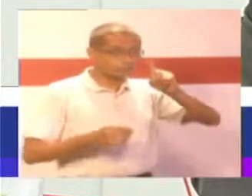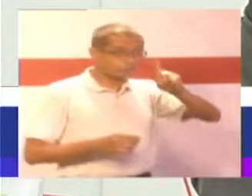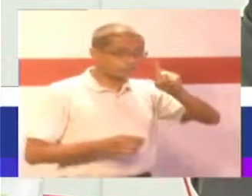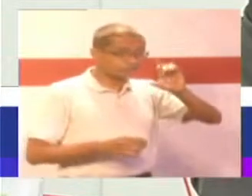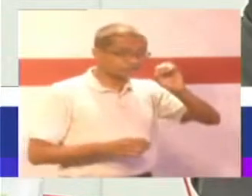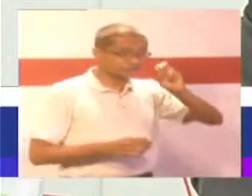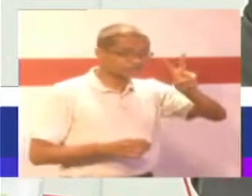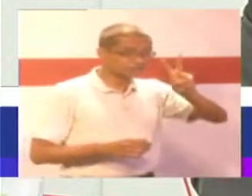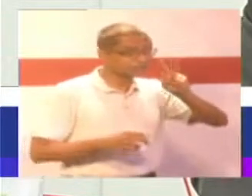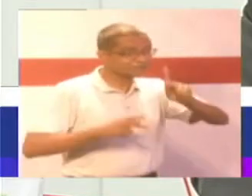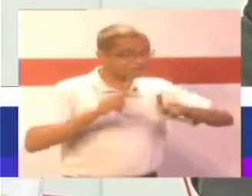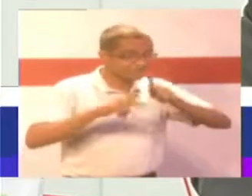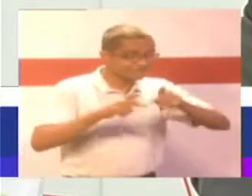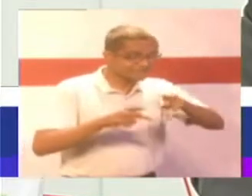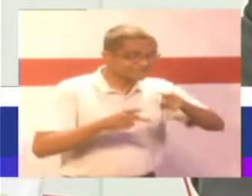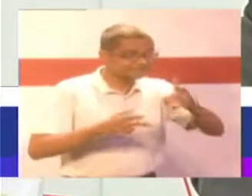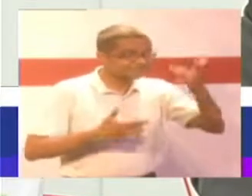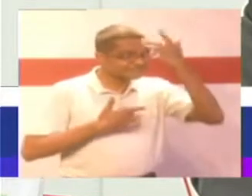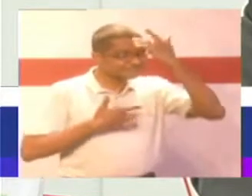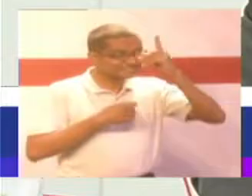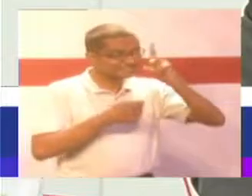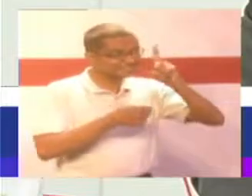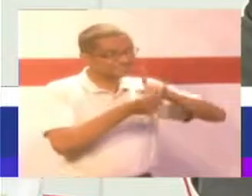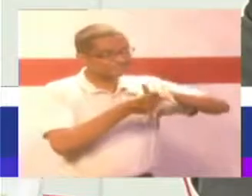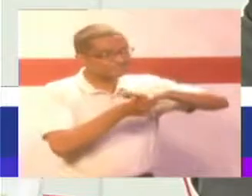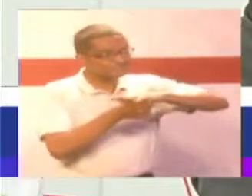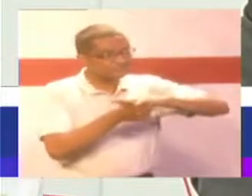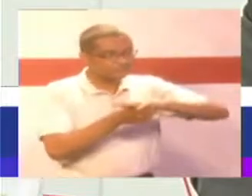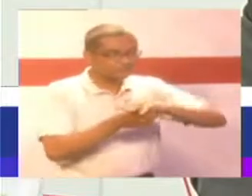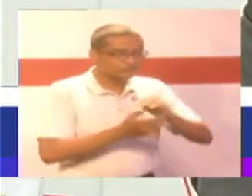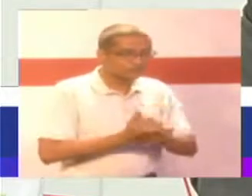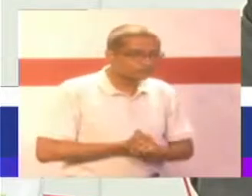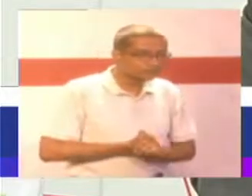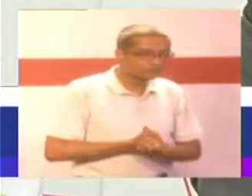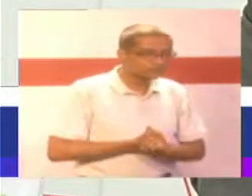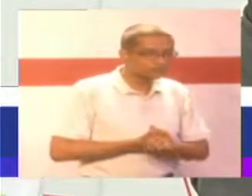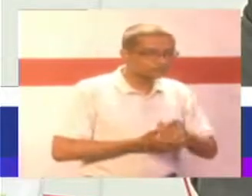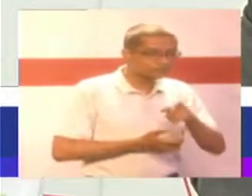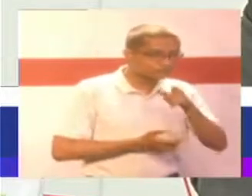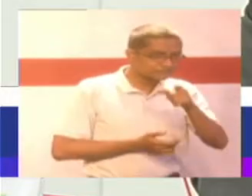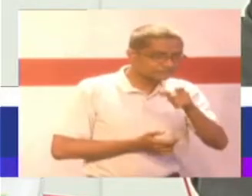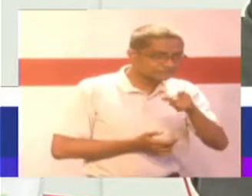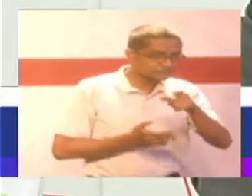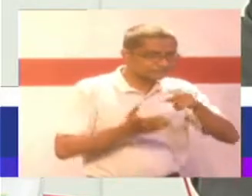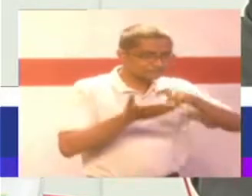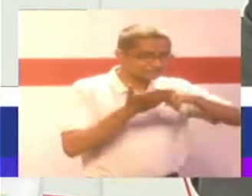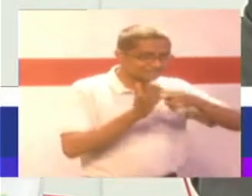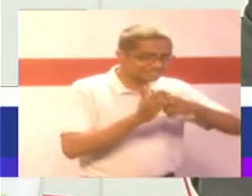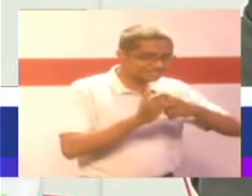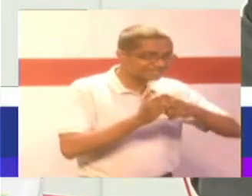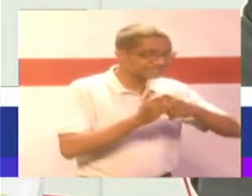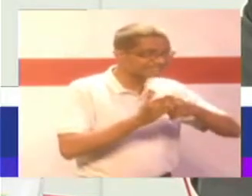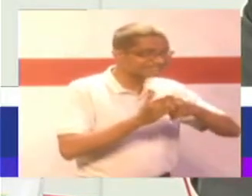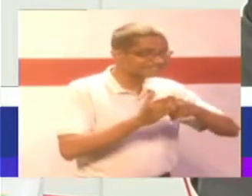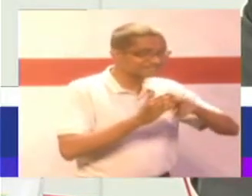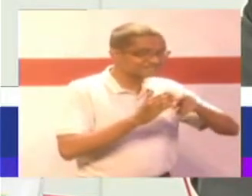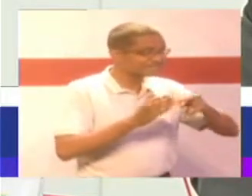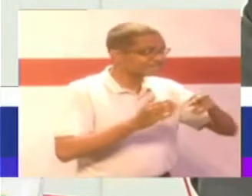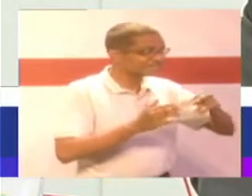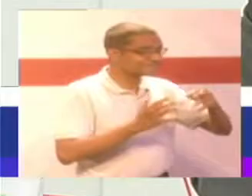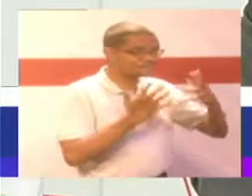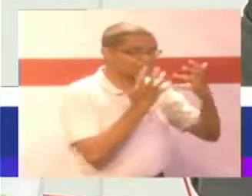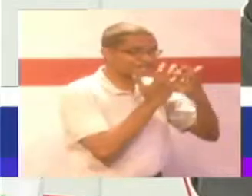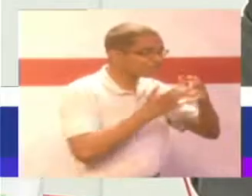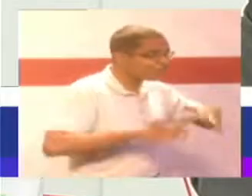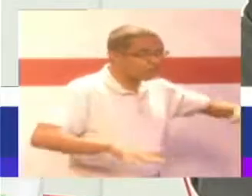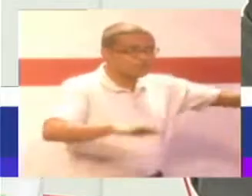have identified don't represent all the Delta cases in the population. It's quite important to note, and we have